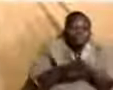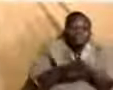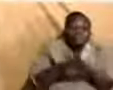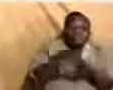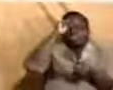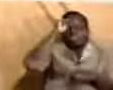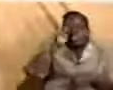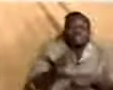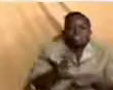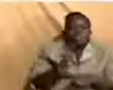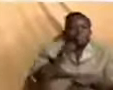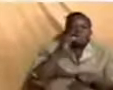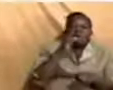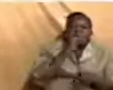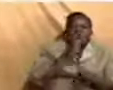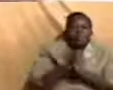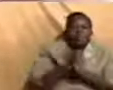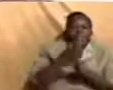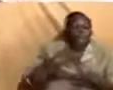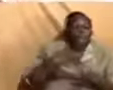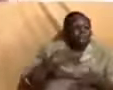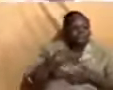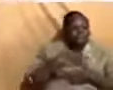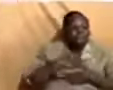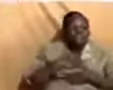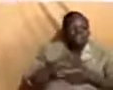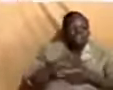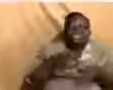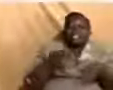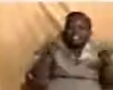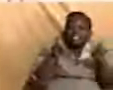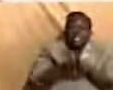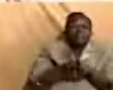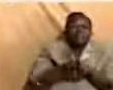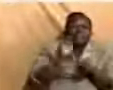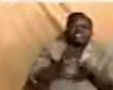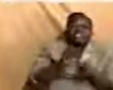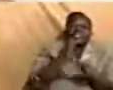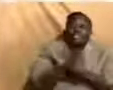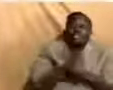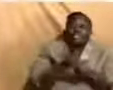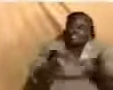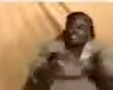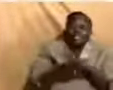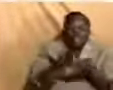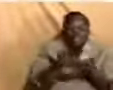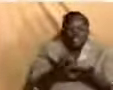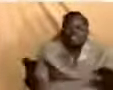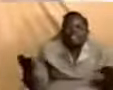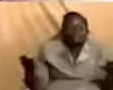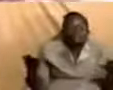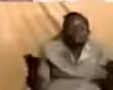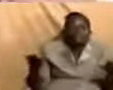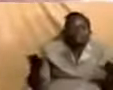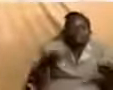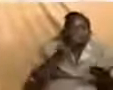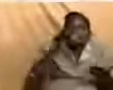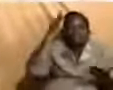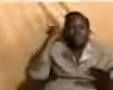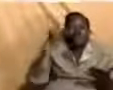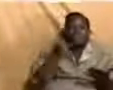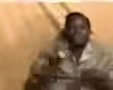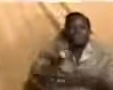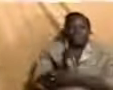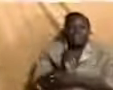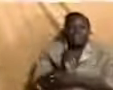immunity. Come on, do me a favor too. Give me, the president, also the same judicial absolute immunity that you gave yourselves. That is basically what the president's